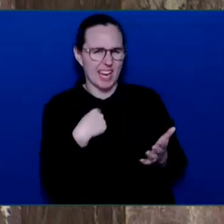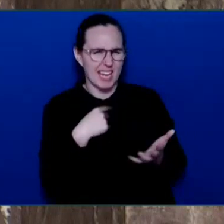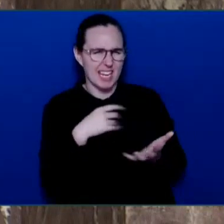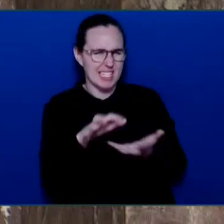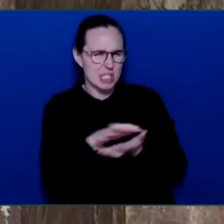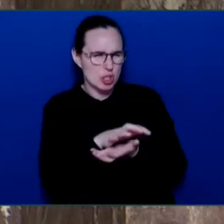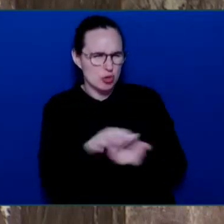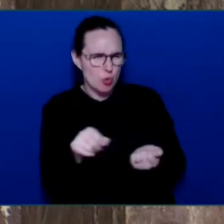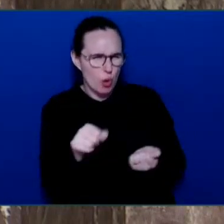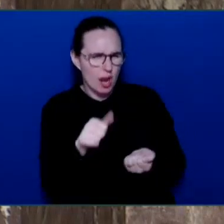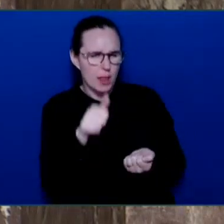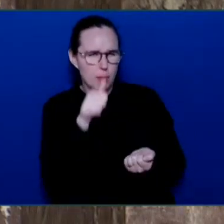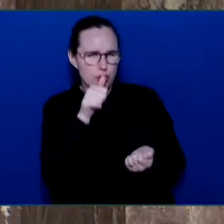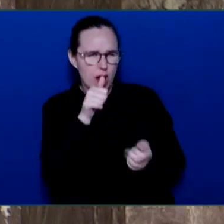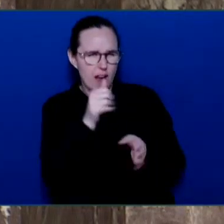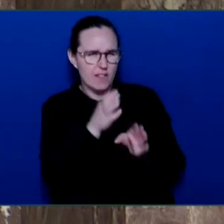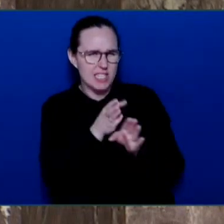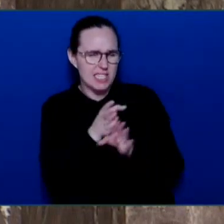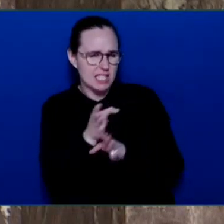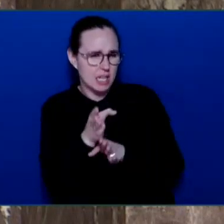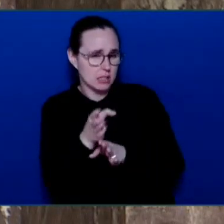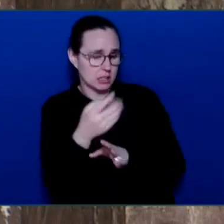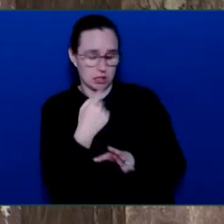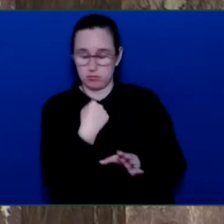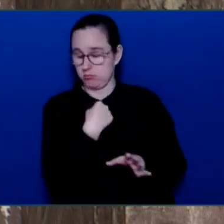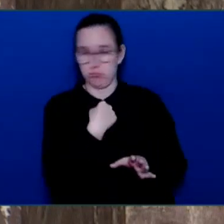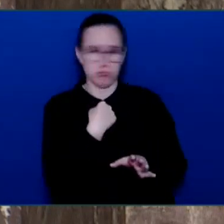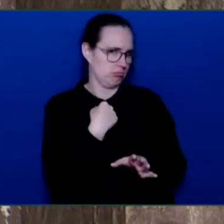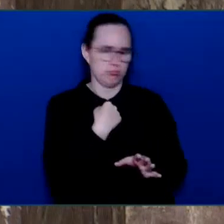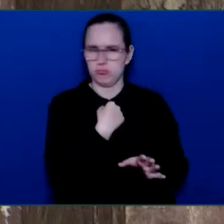I don't believe this is a serious question. But I will say...